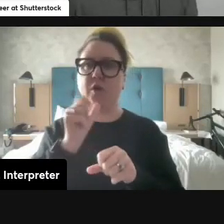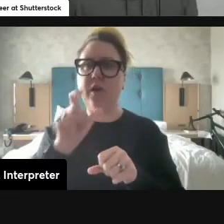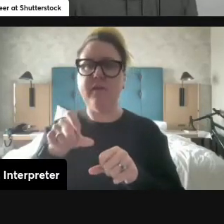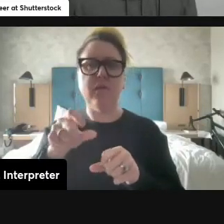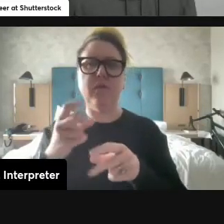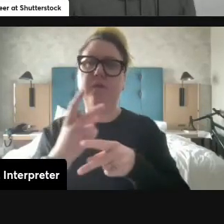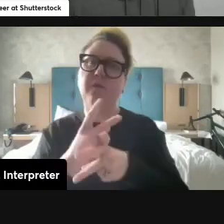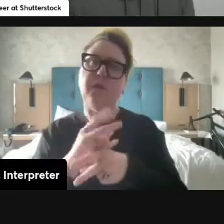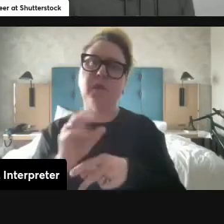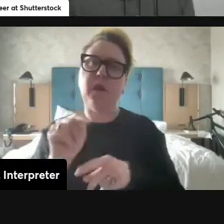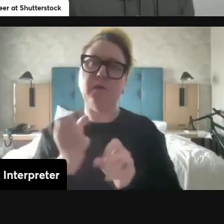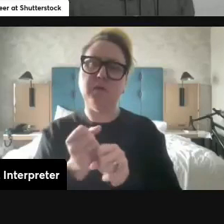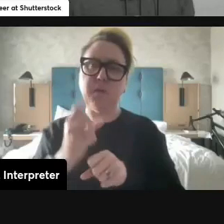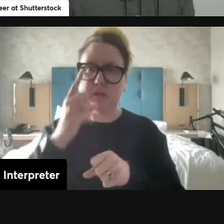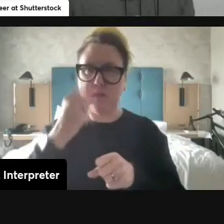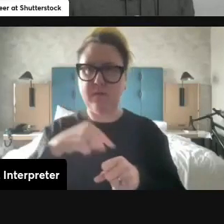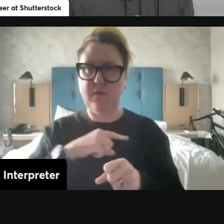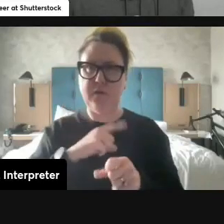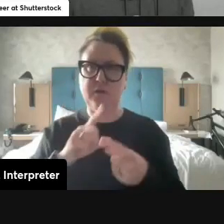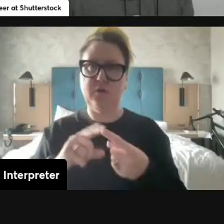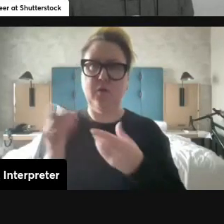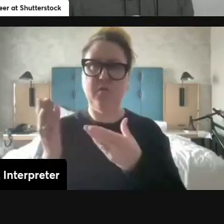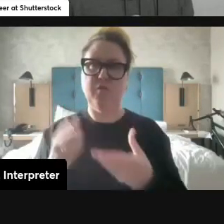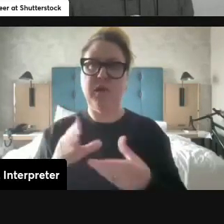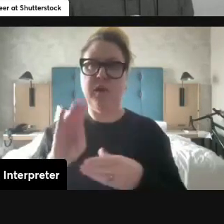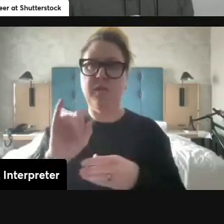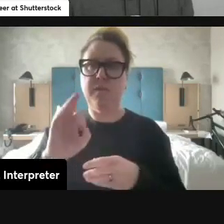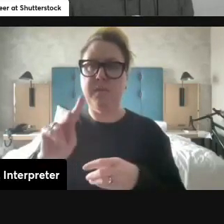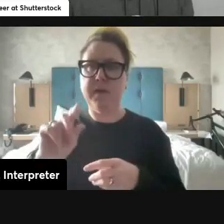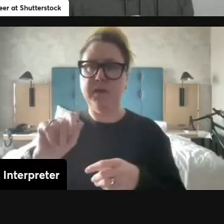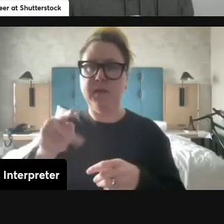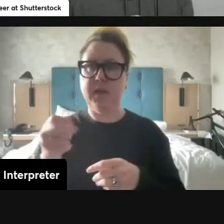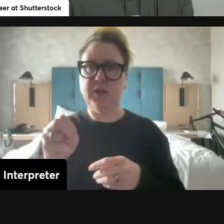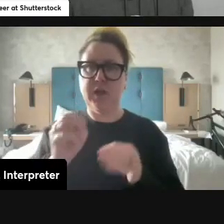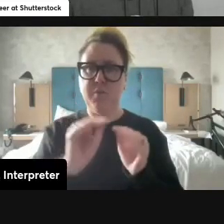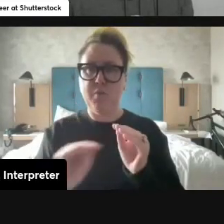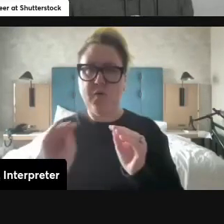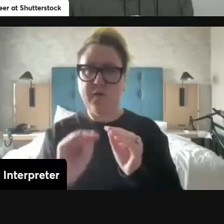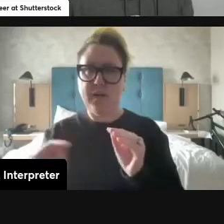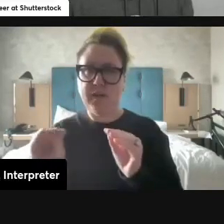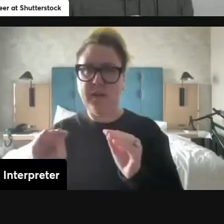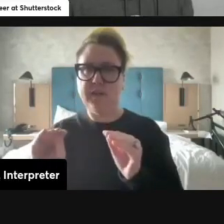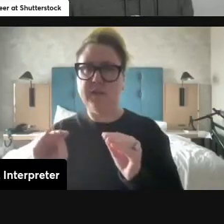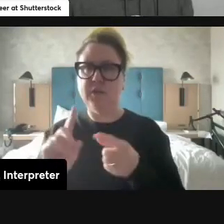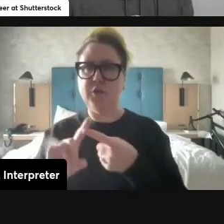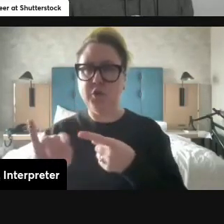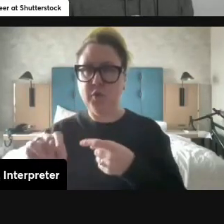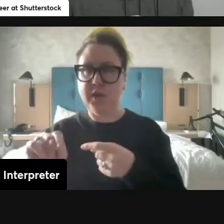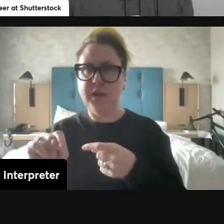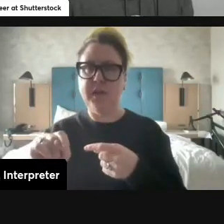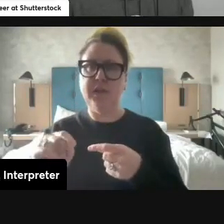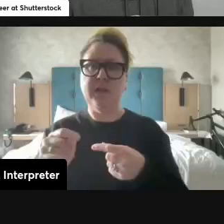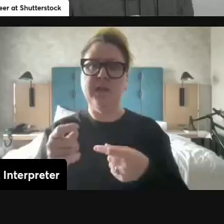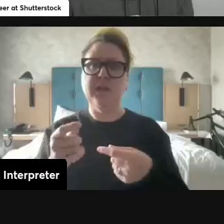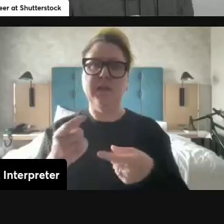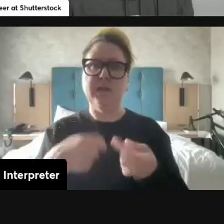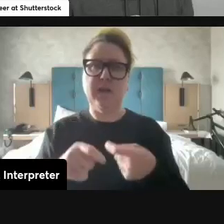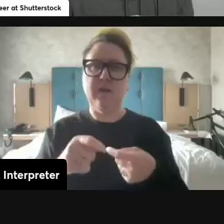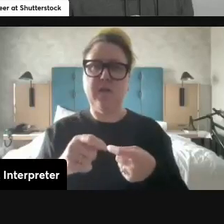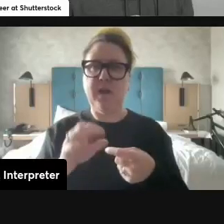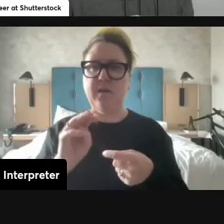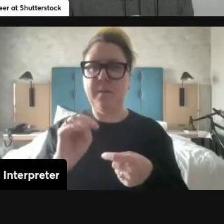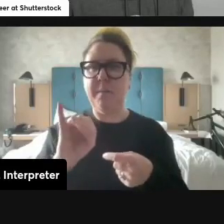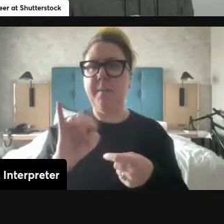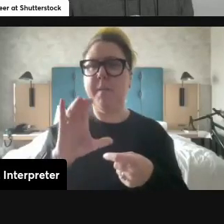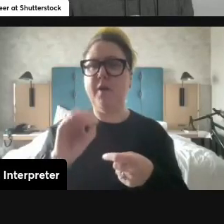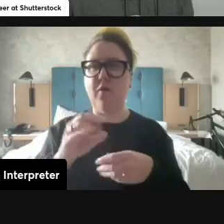So it kind of made sense for us to bring the Backstage in and start moving things to it instead of continuing in this micro front end architecture in a bunch of